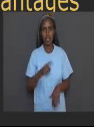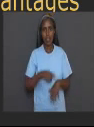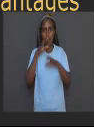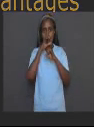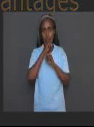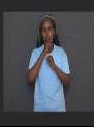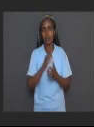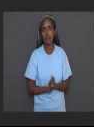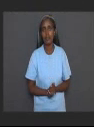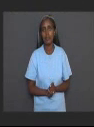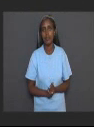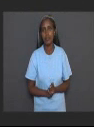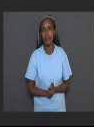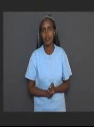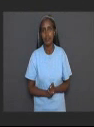Time's up.